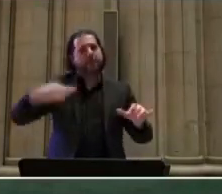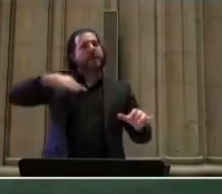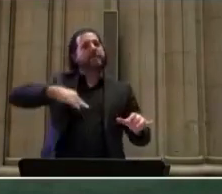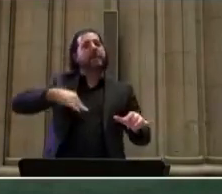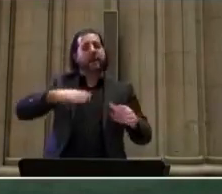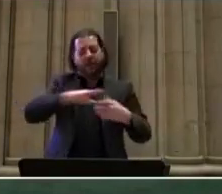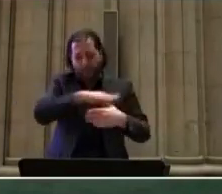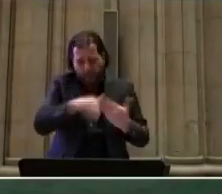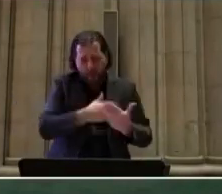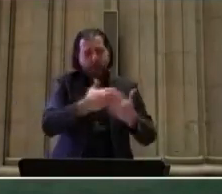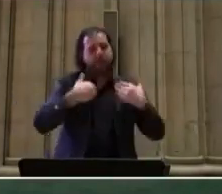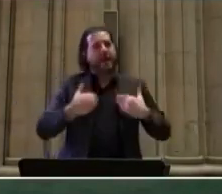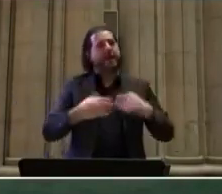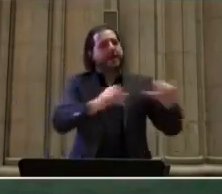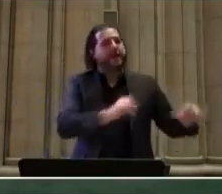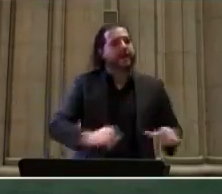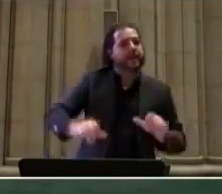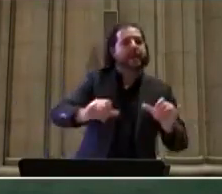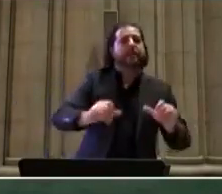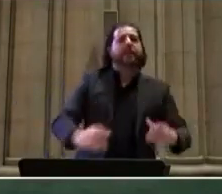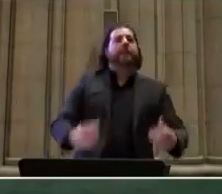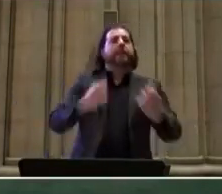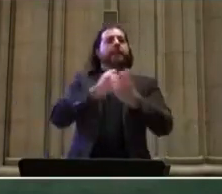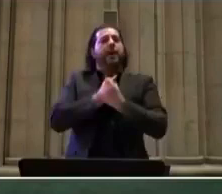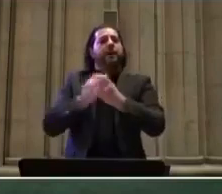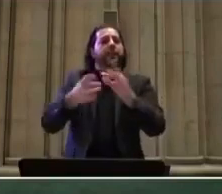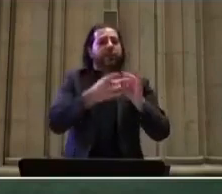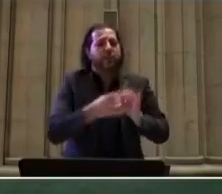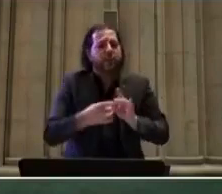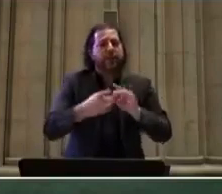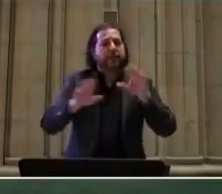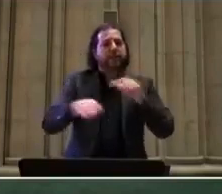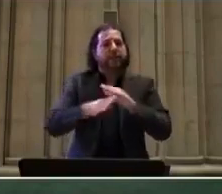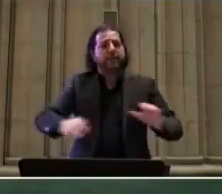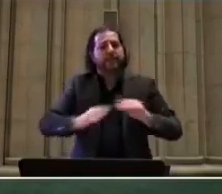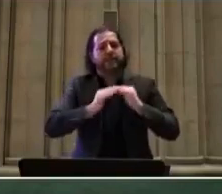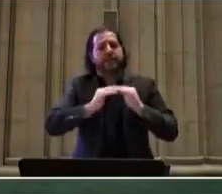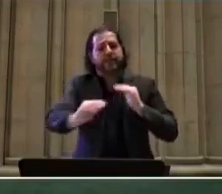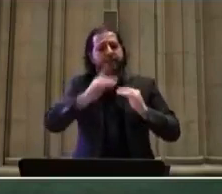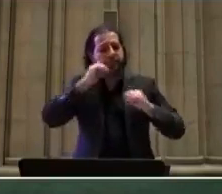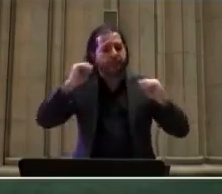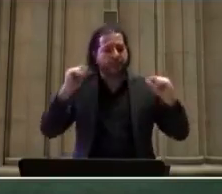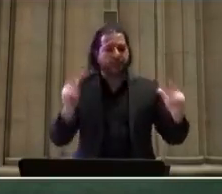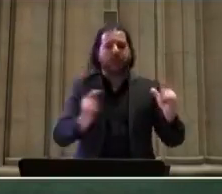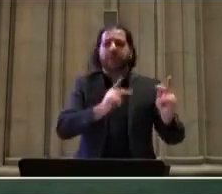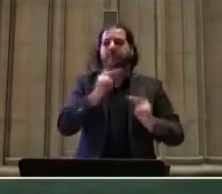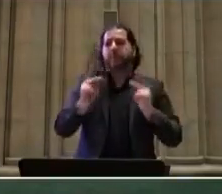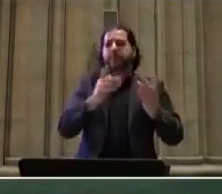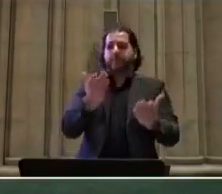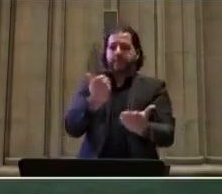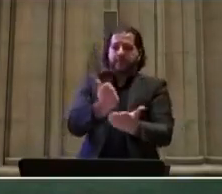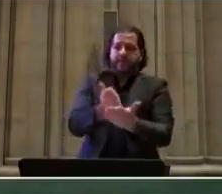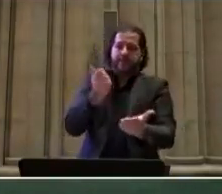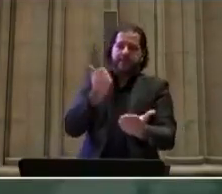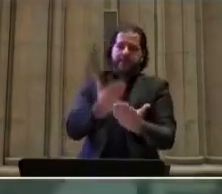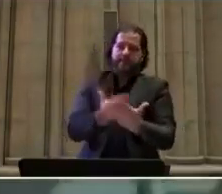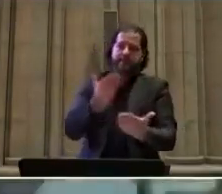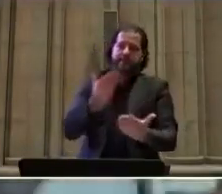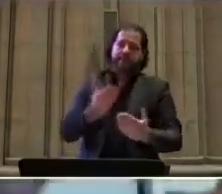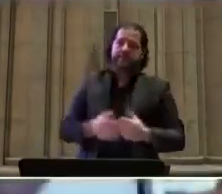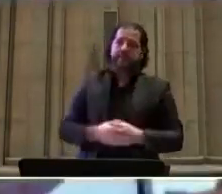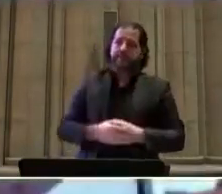entire humanity. Love and unity, peace and stability for all. Amin.